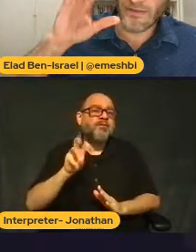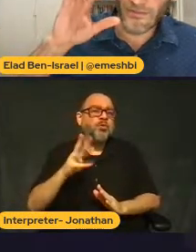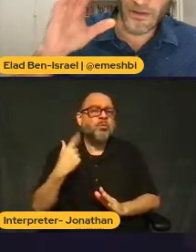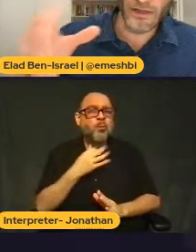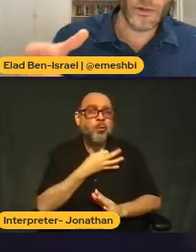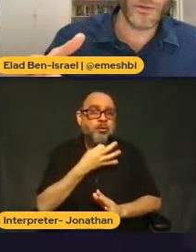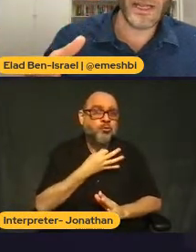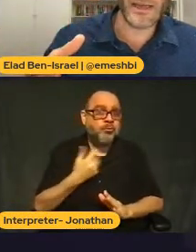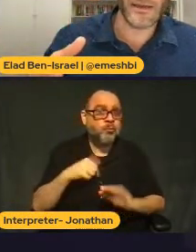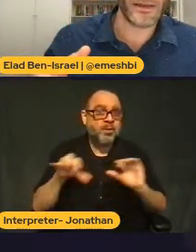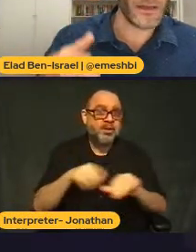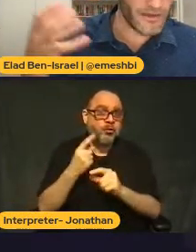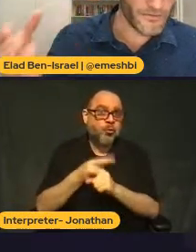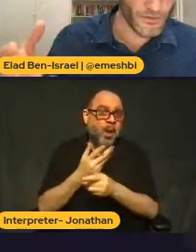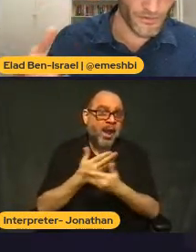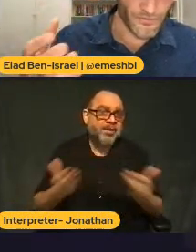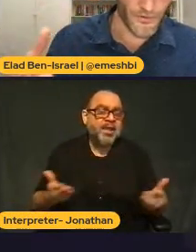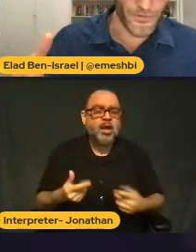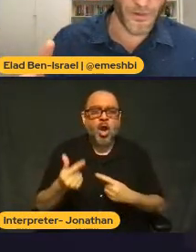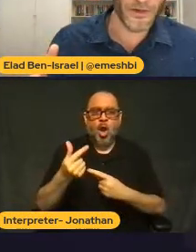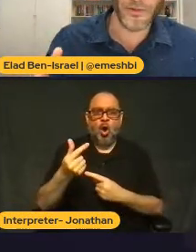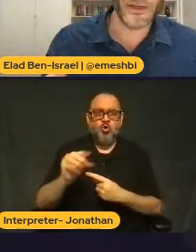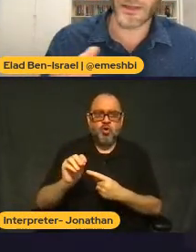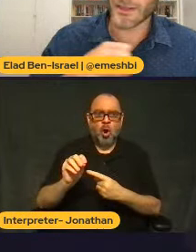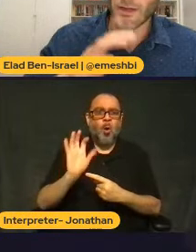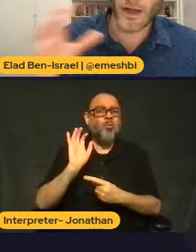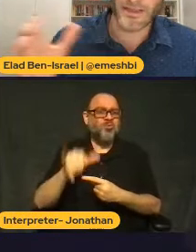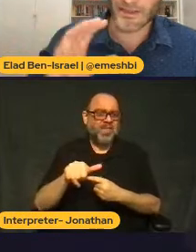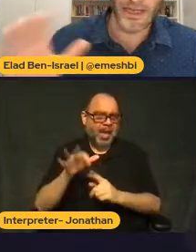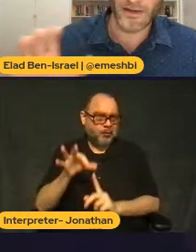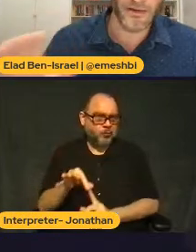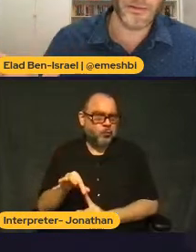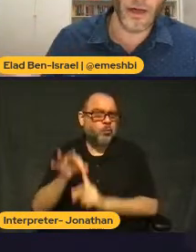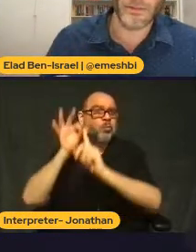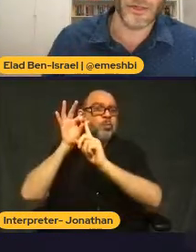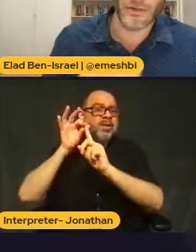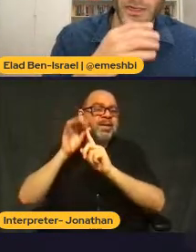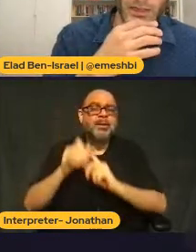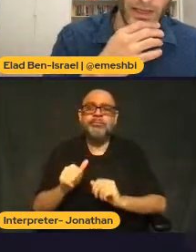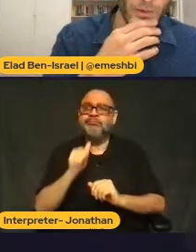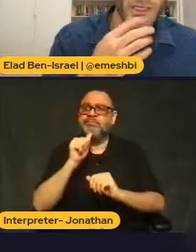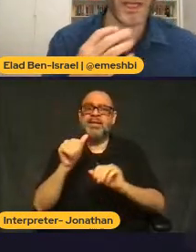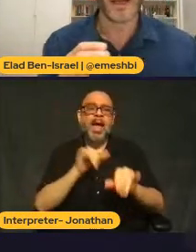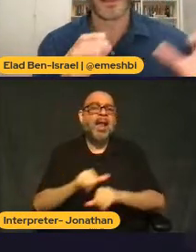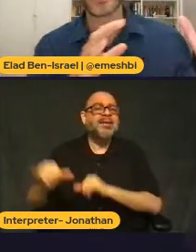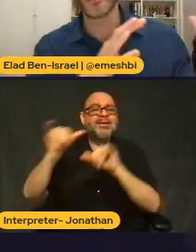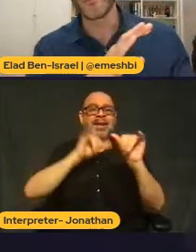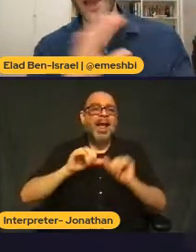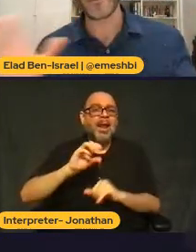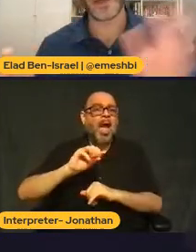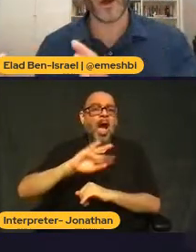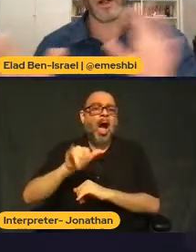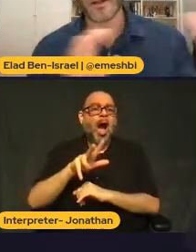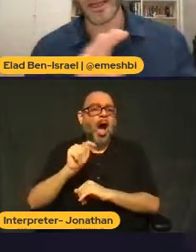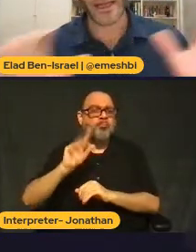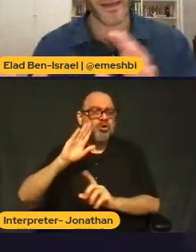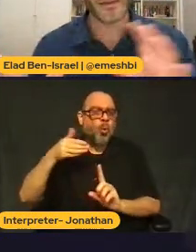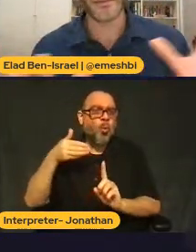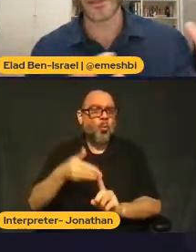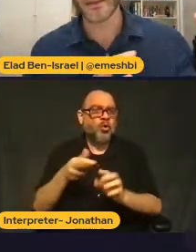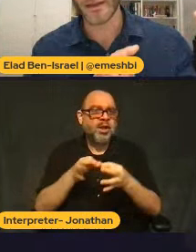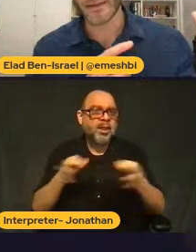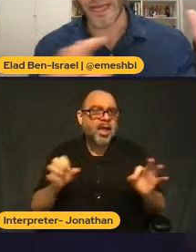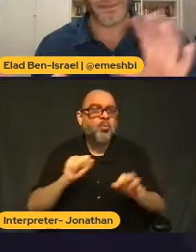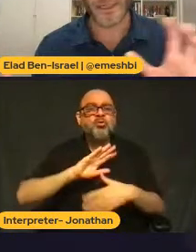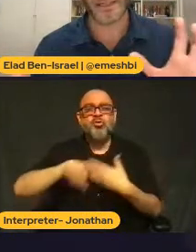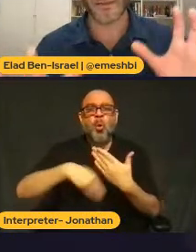is unique. If you're familiar with it, it's not a standard object-oriented language. And so mapping all the